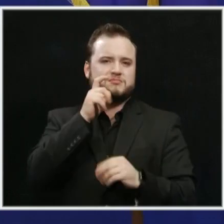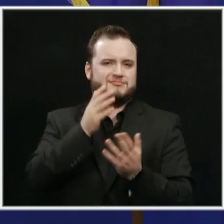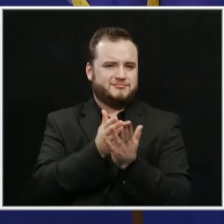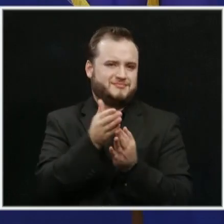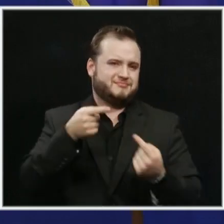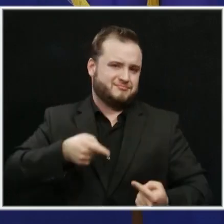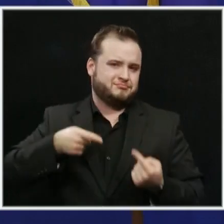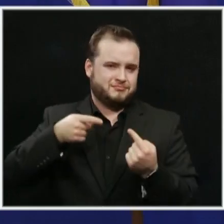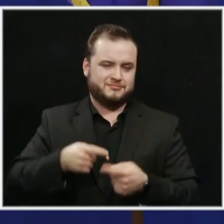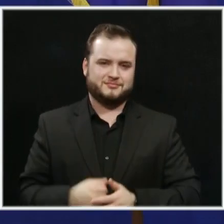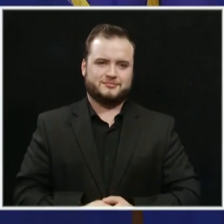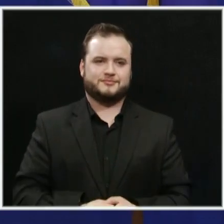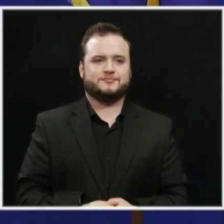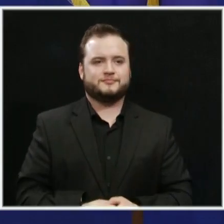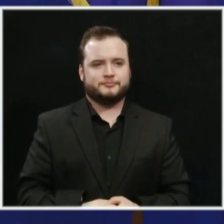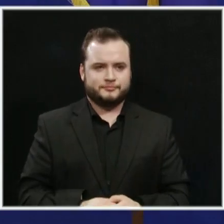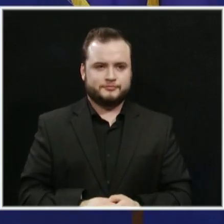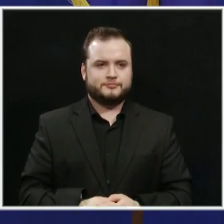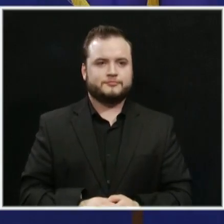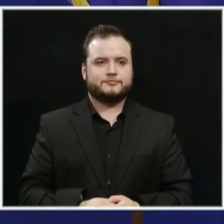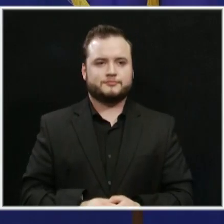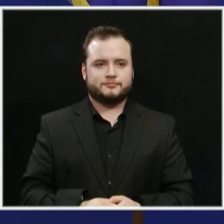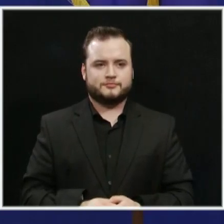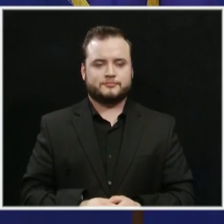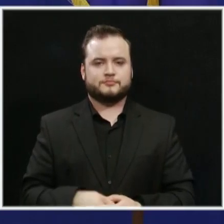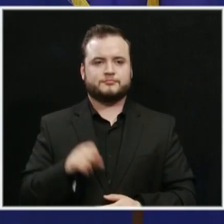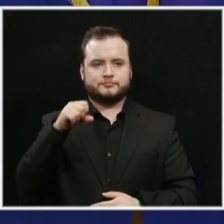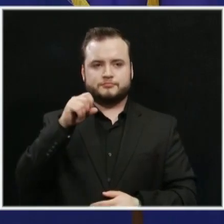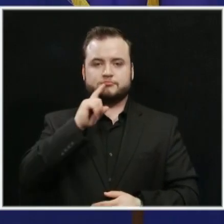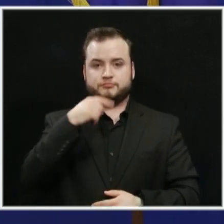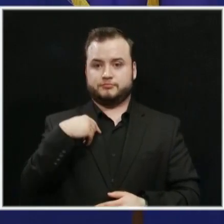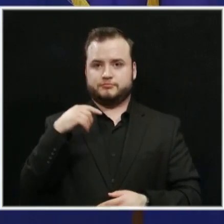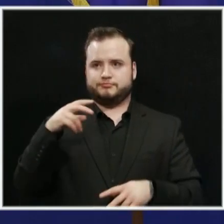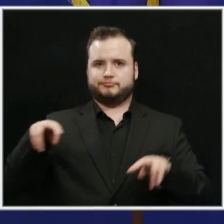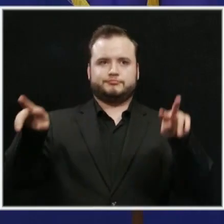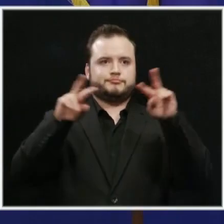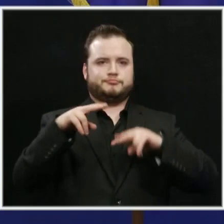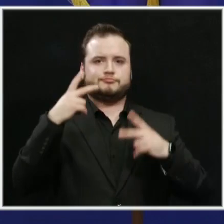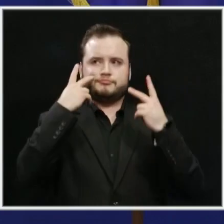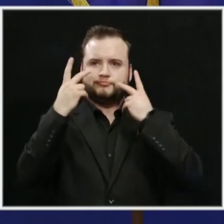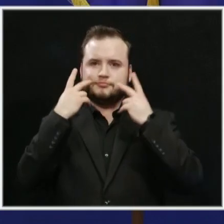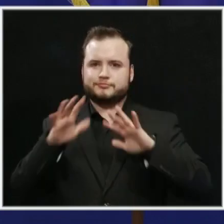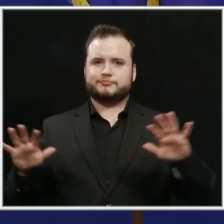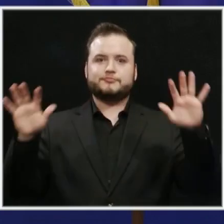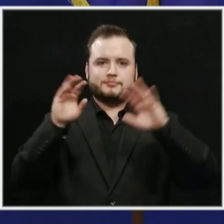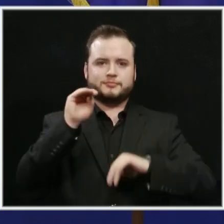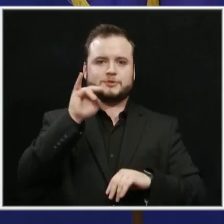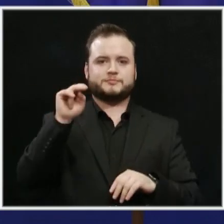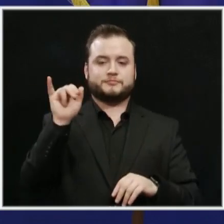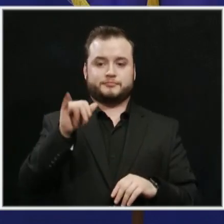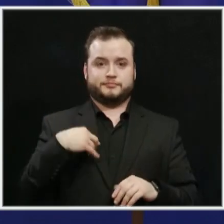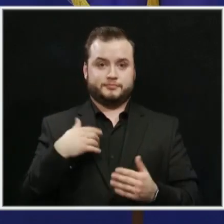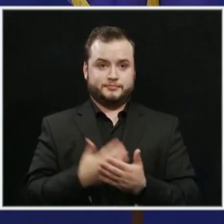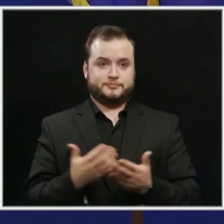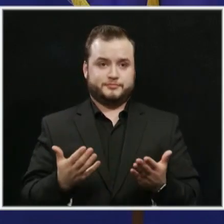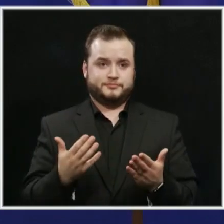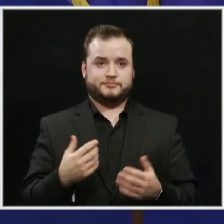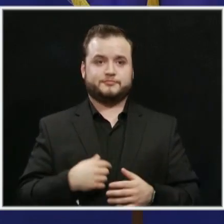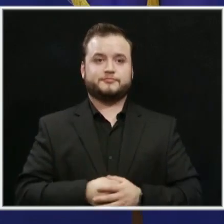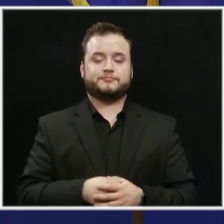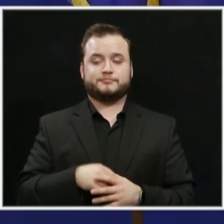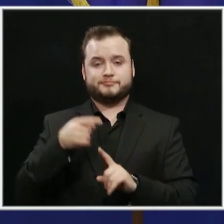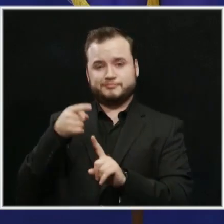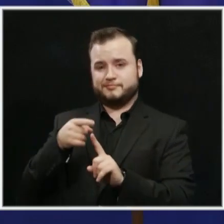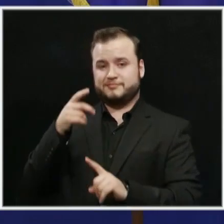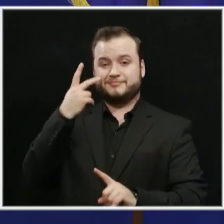the country, and it's coming, certainly it's here too. We know that the examples are hitting communities of color disproportionately, the impacts on